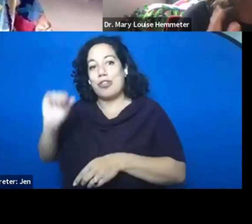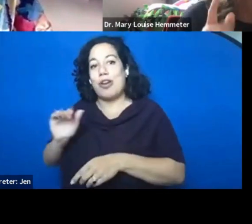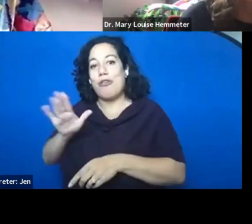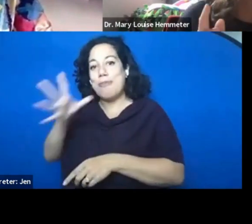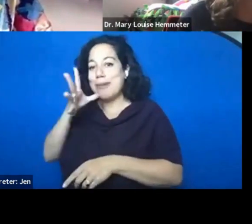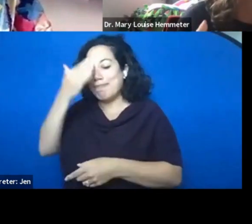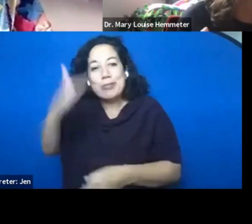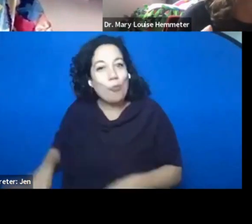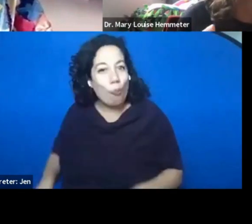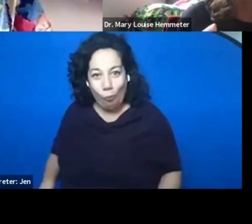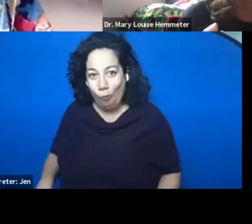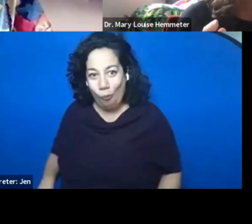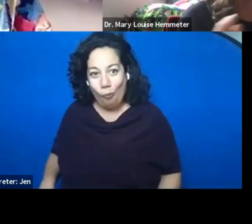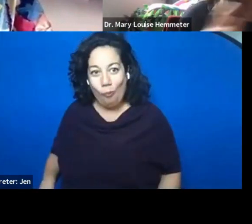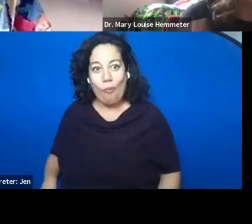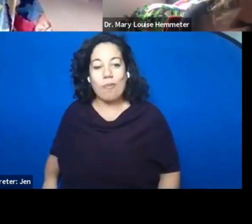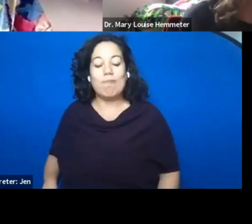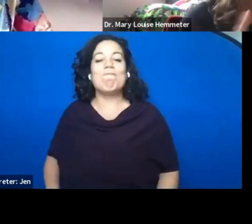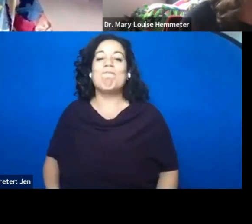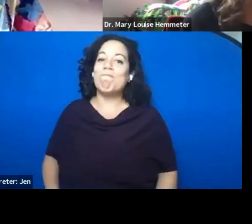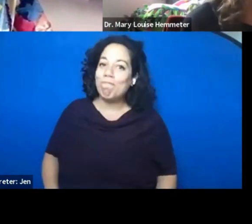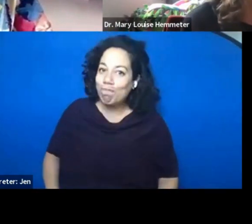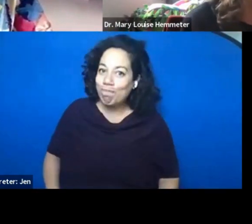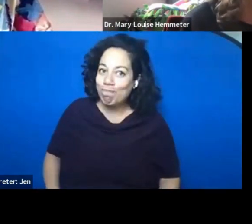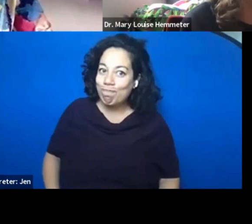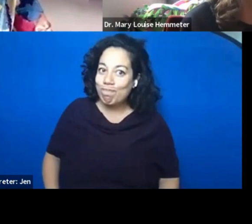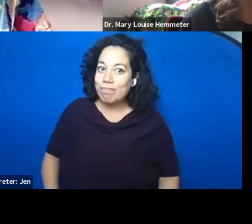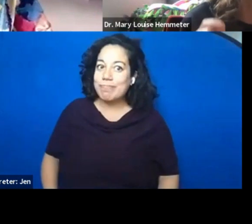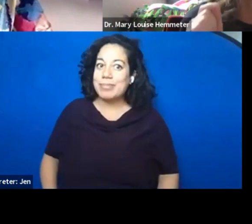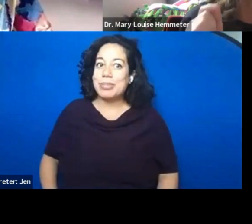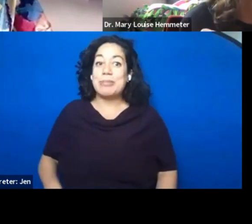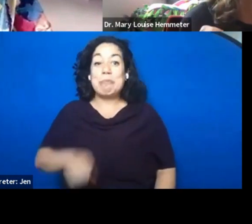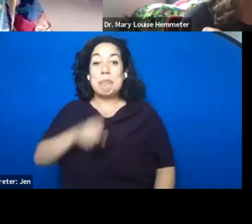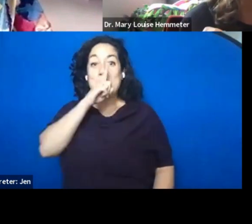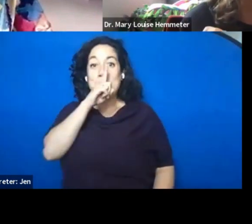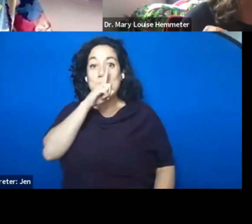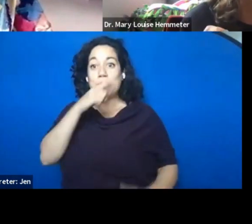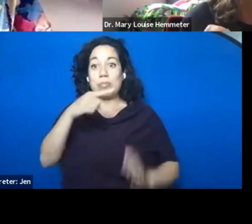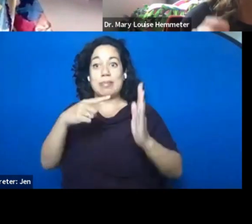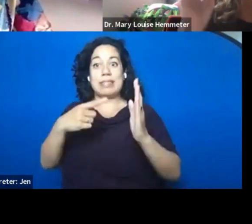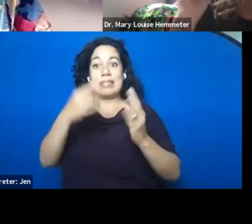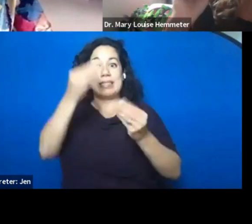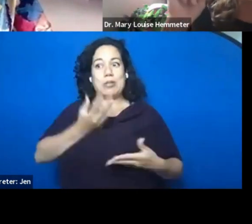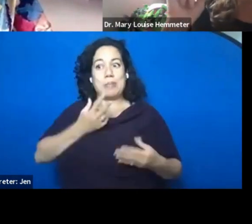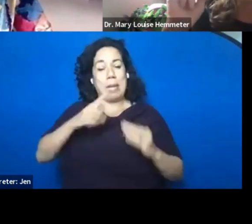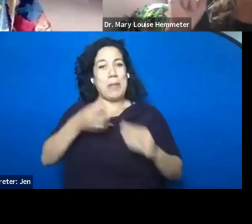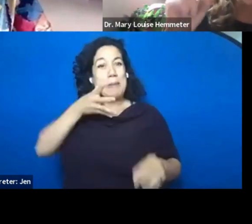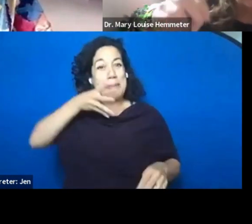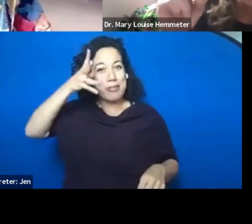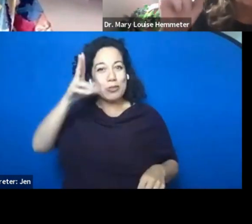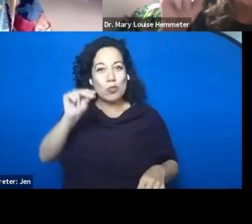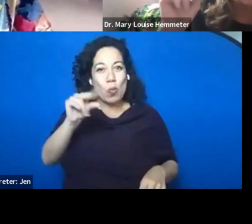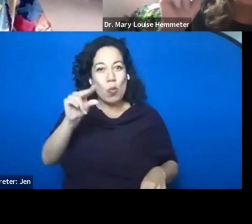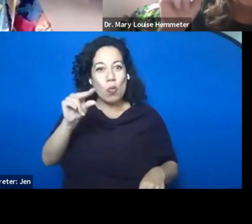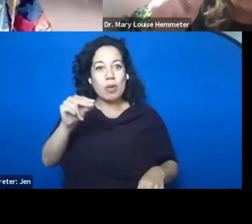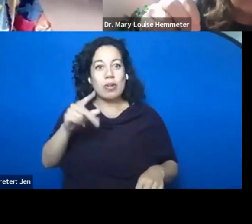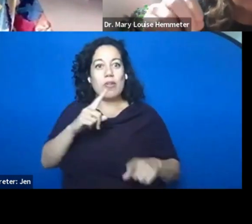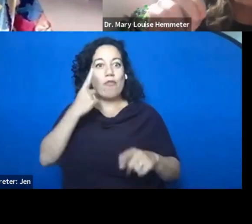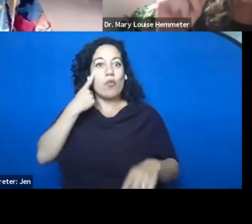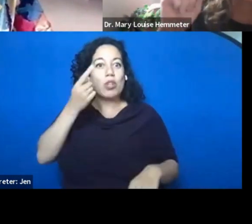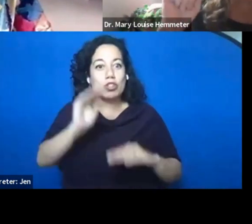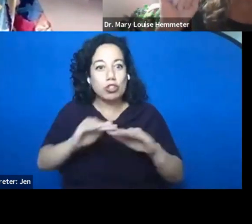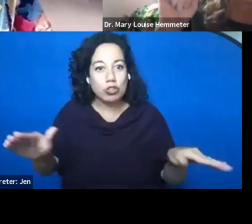what that says to me is not something about the parents, but it says to me that for children